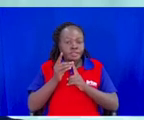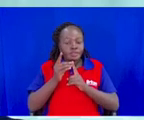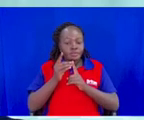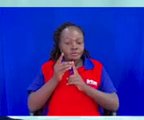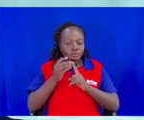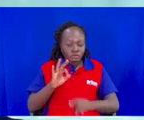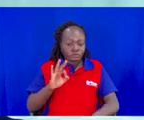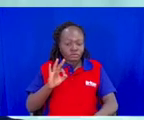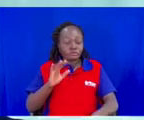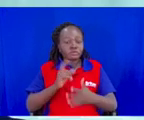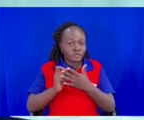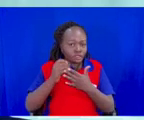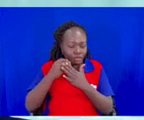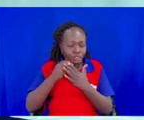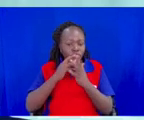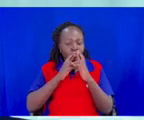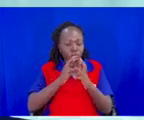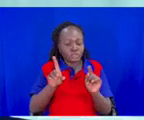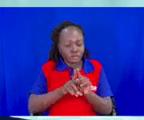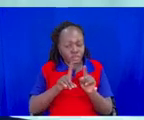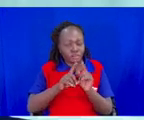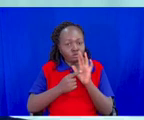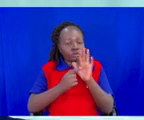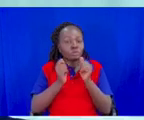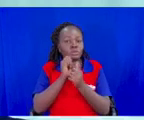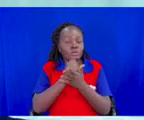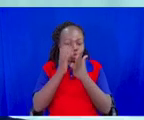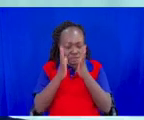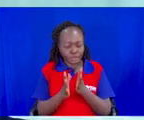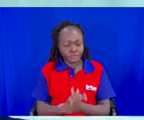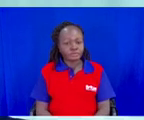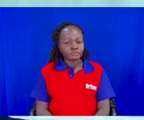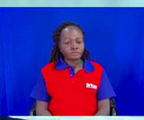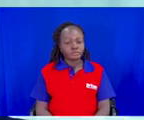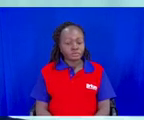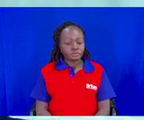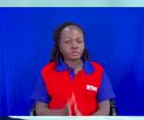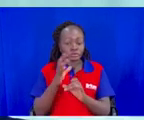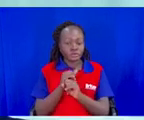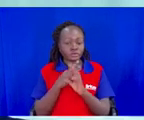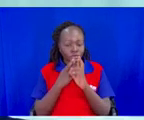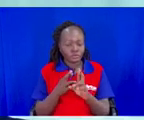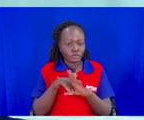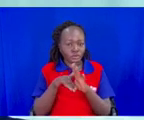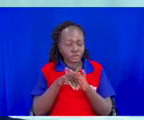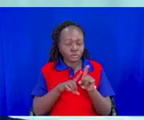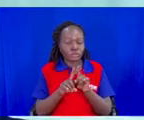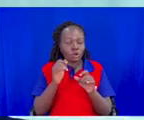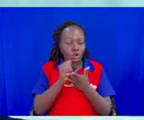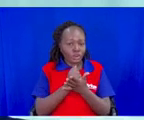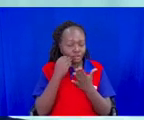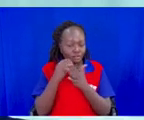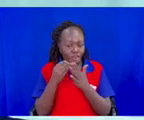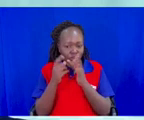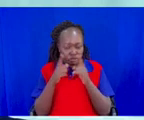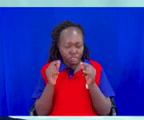of the signed financial reports as tabled by the auditor. A detailed trustee's report is contained in the audited financial